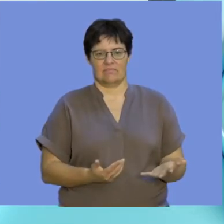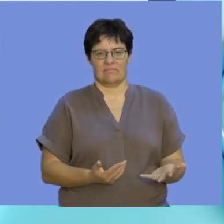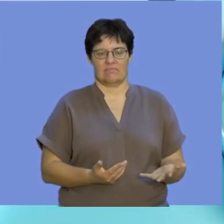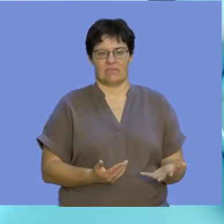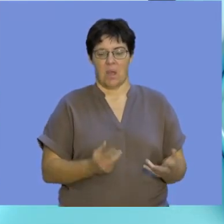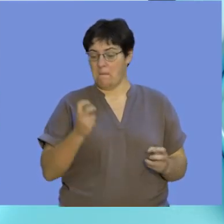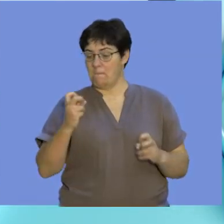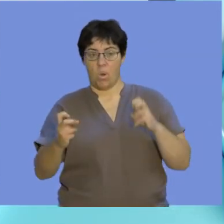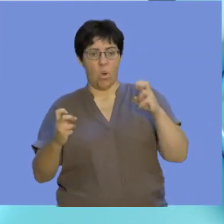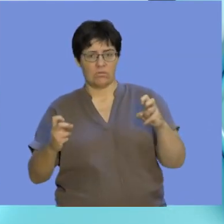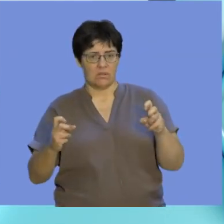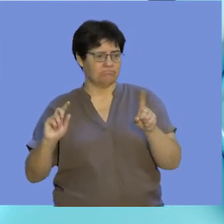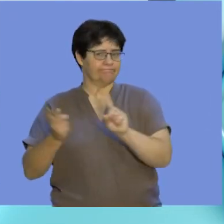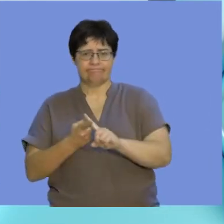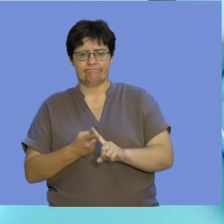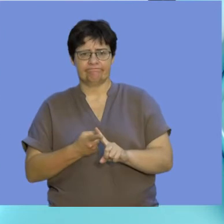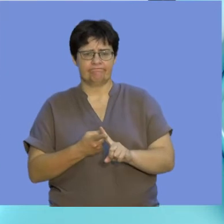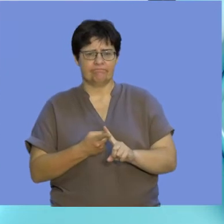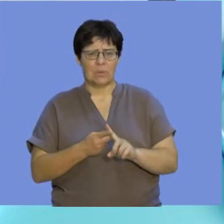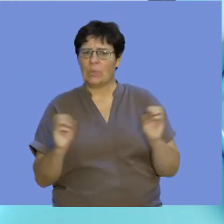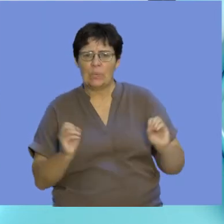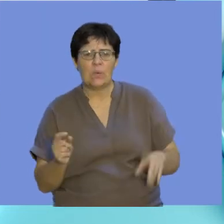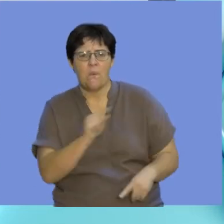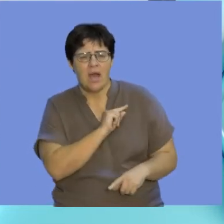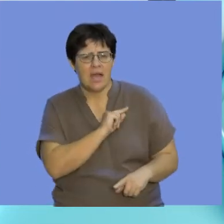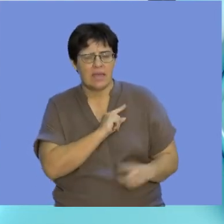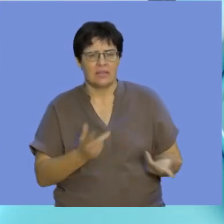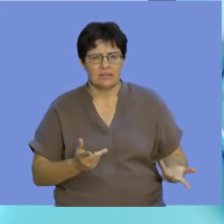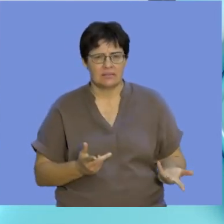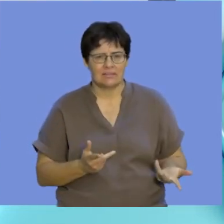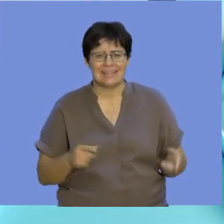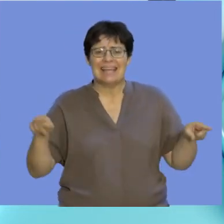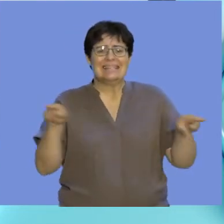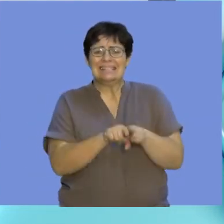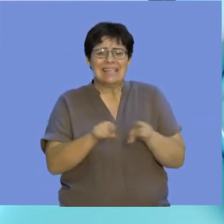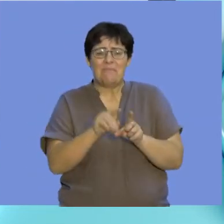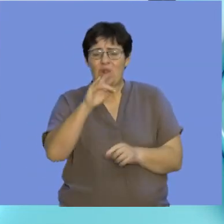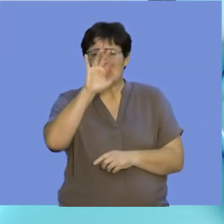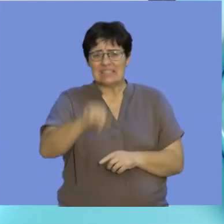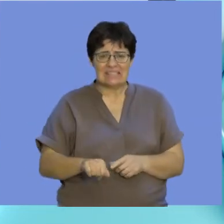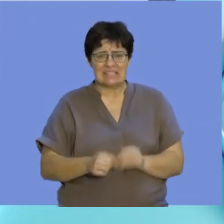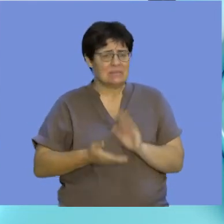Why won't the balls collide? Well, they're going at the same velocity.